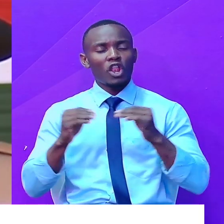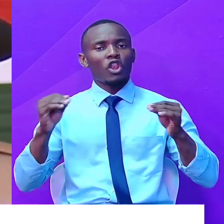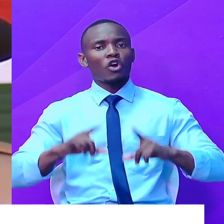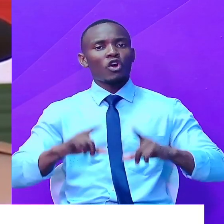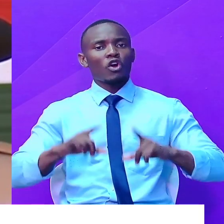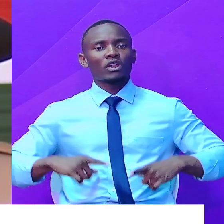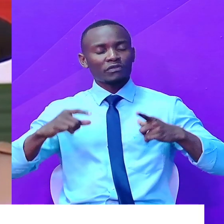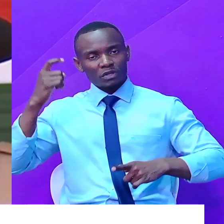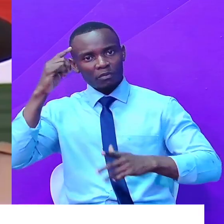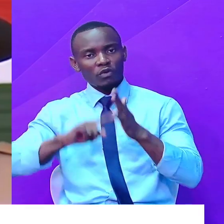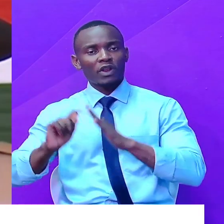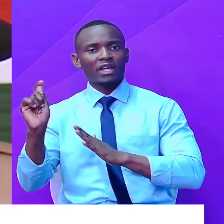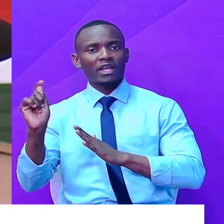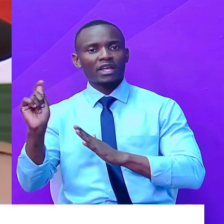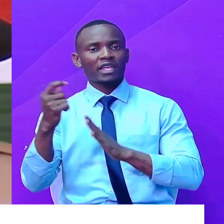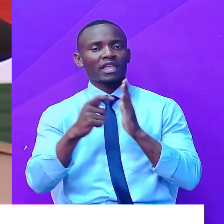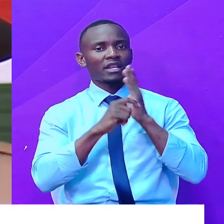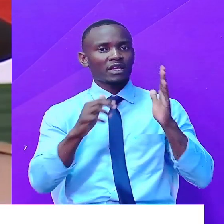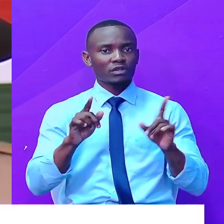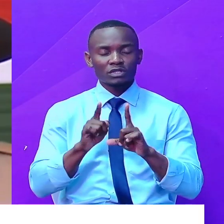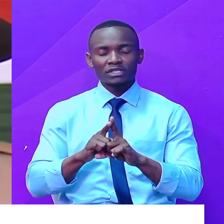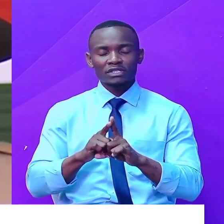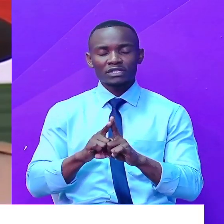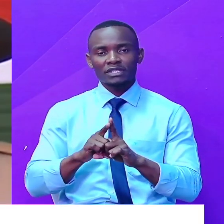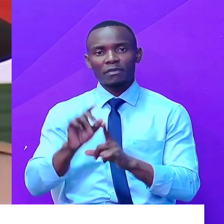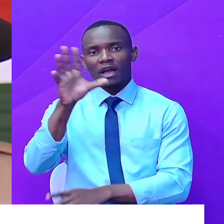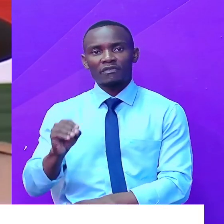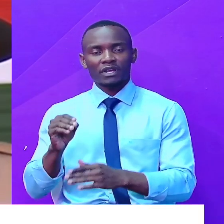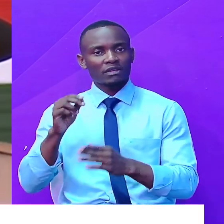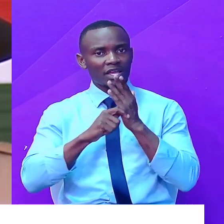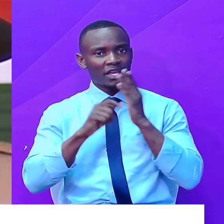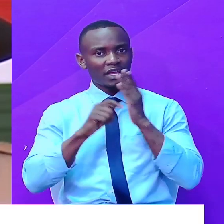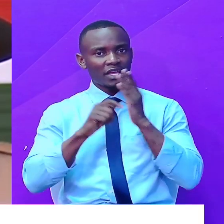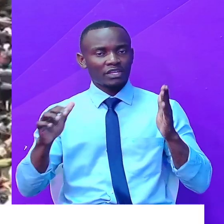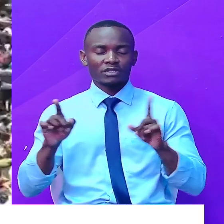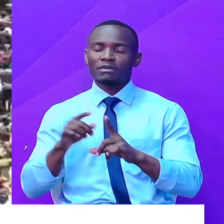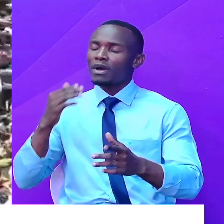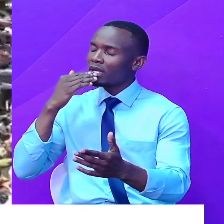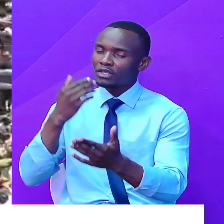the memory of African heroes. I thank you for your kind attention.